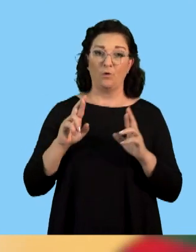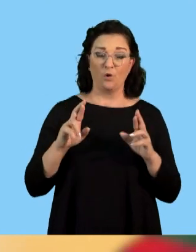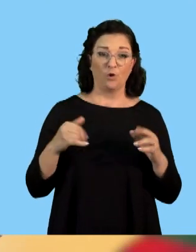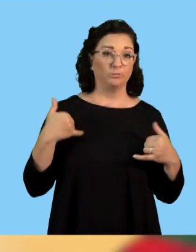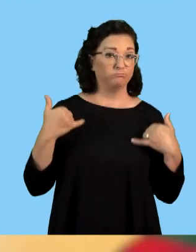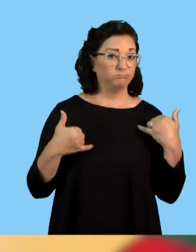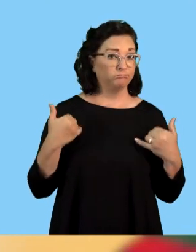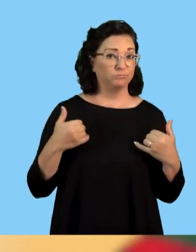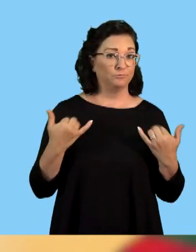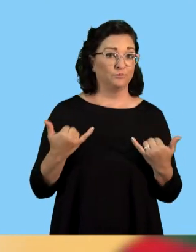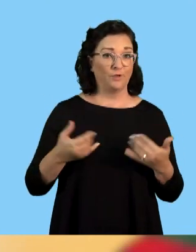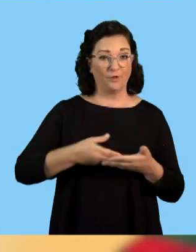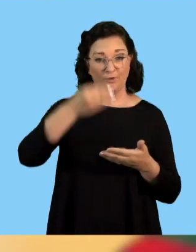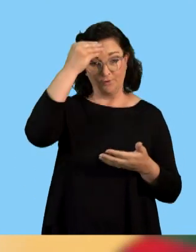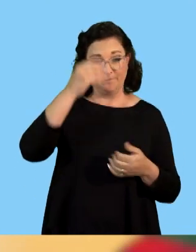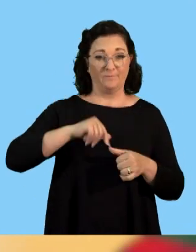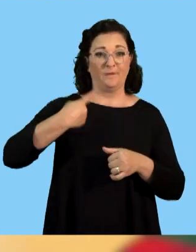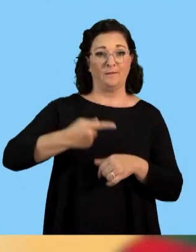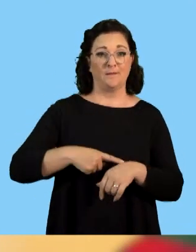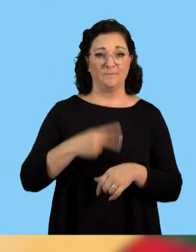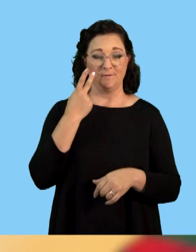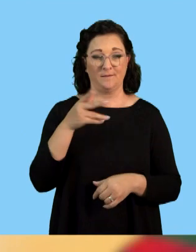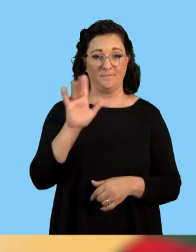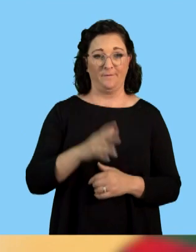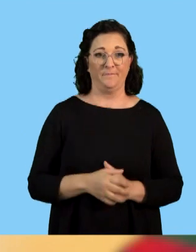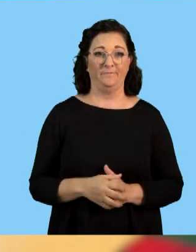had as much fun as I did being with you today. Until